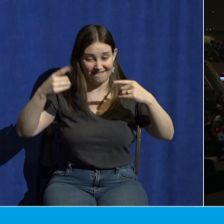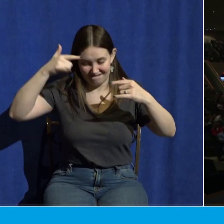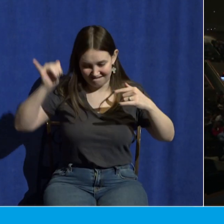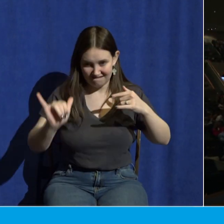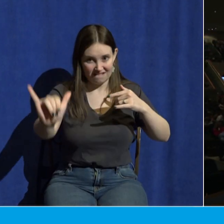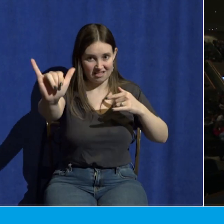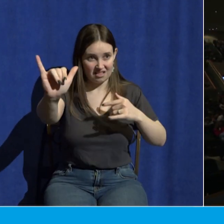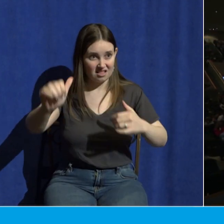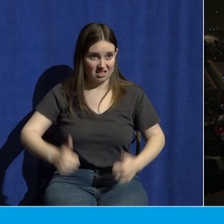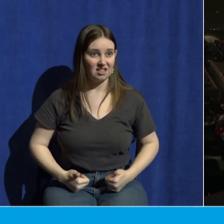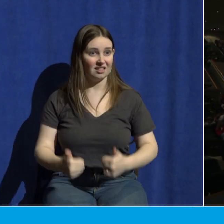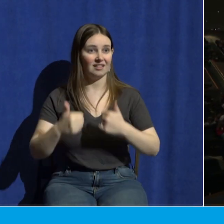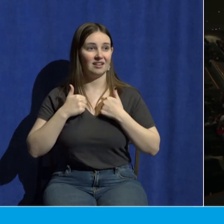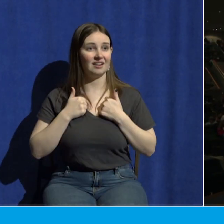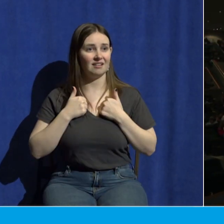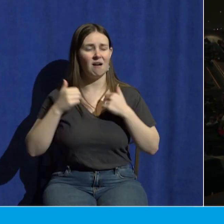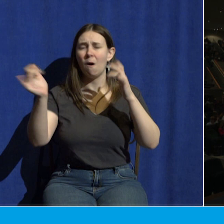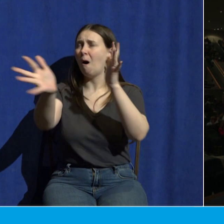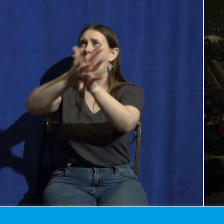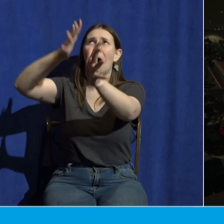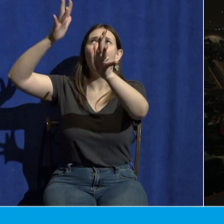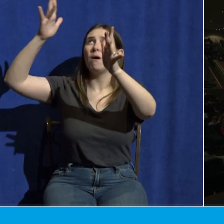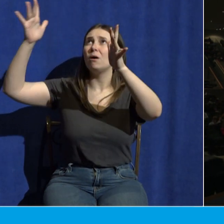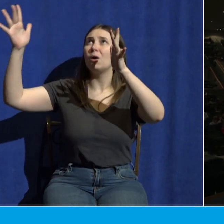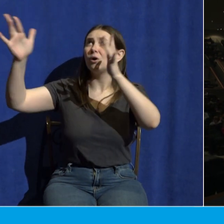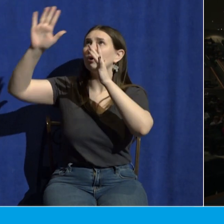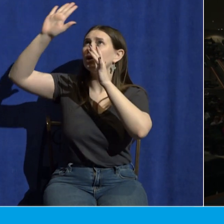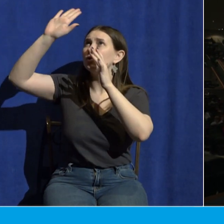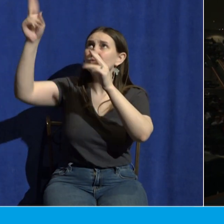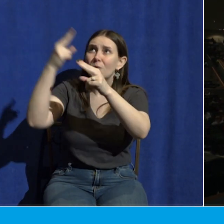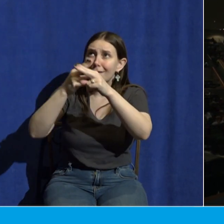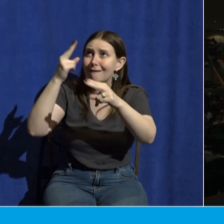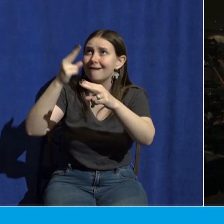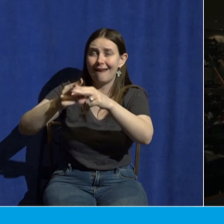for bringing salvation in this room